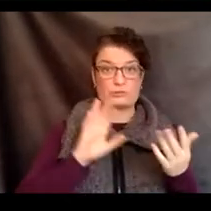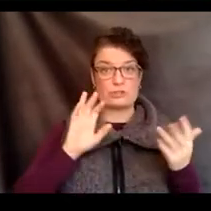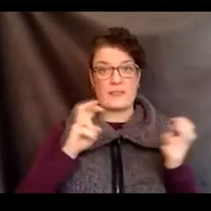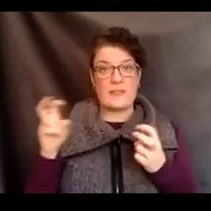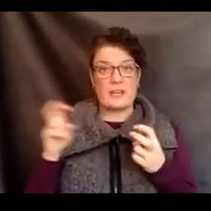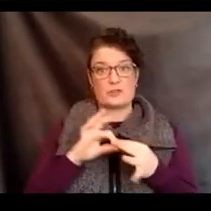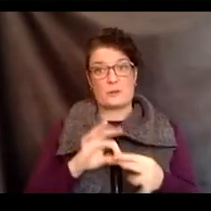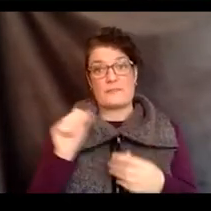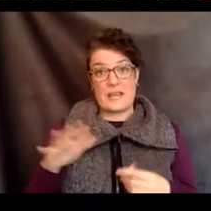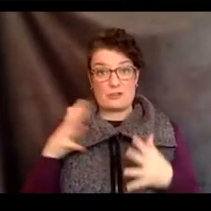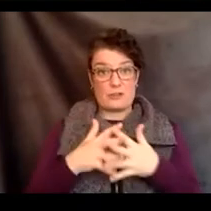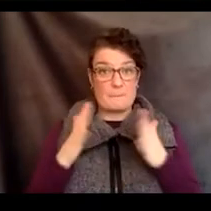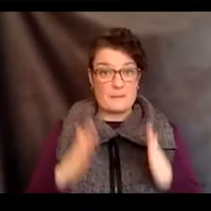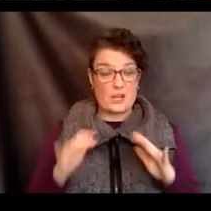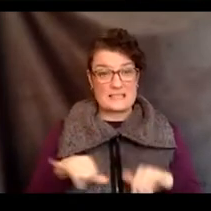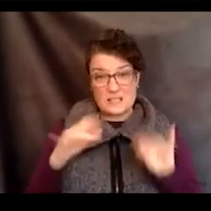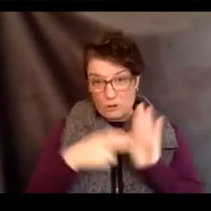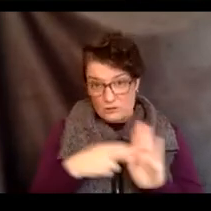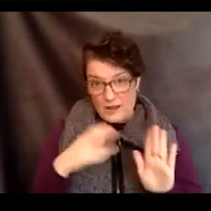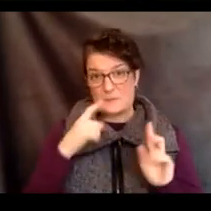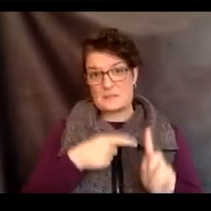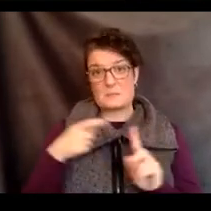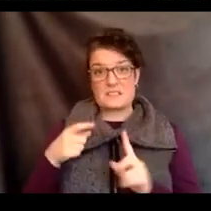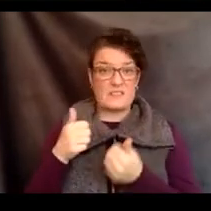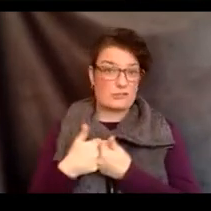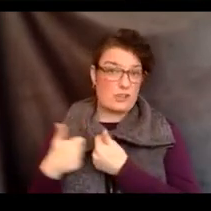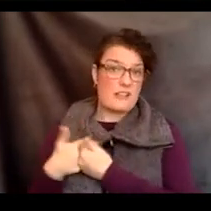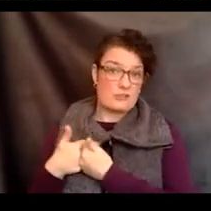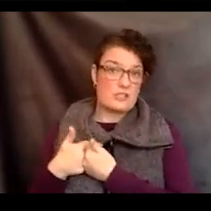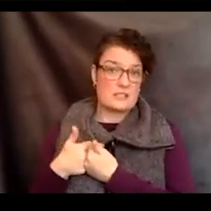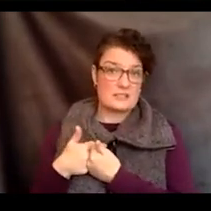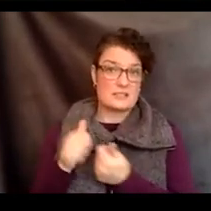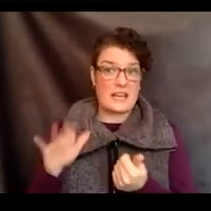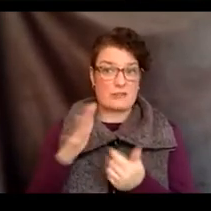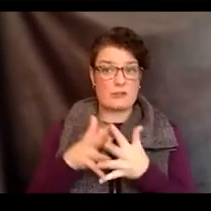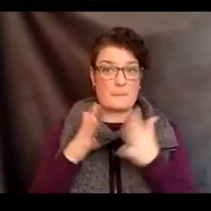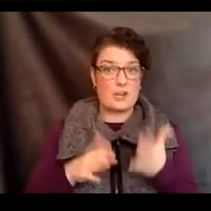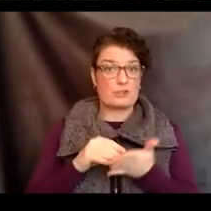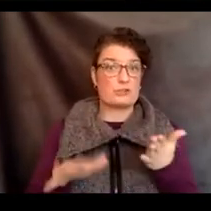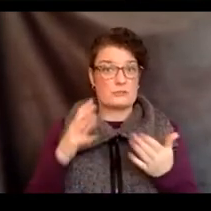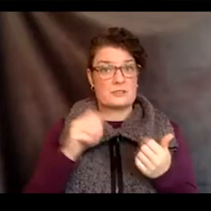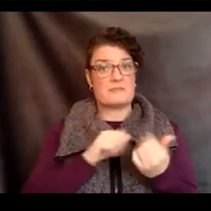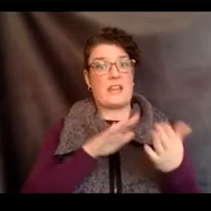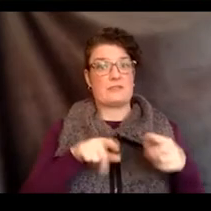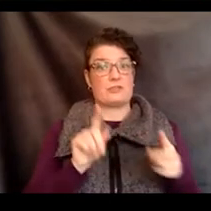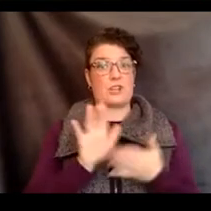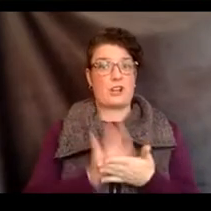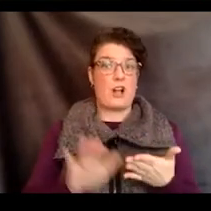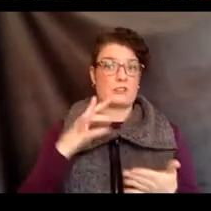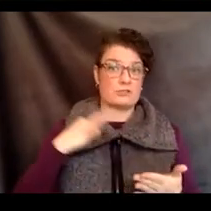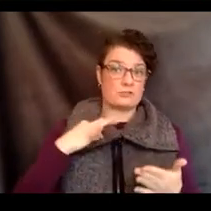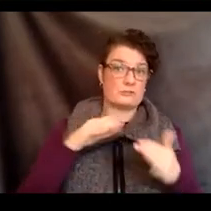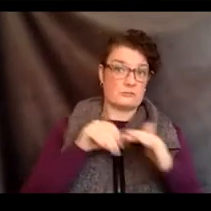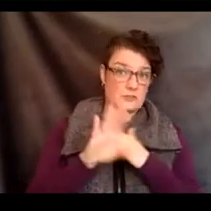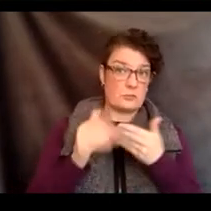you know, the Asian American stereotypes and the specific challenges that students, Asian American students face in the college admissions process. And I was